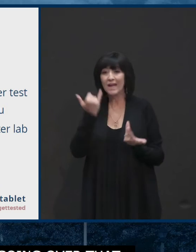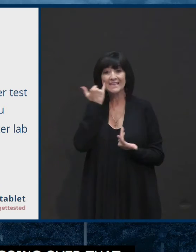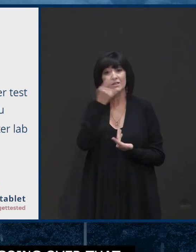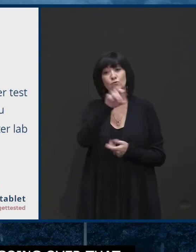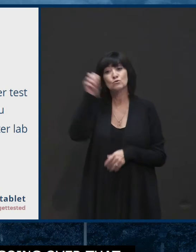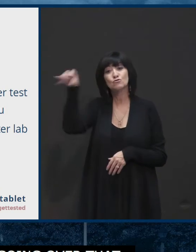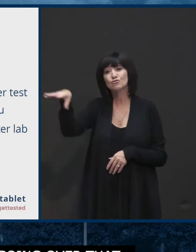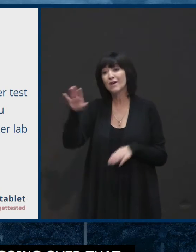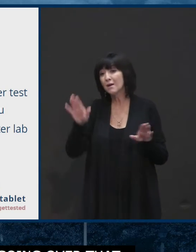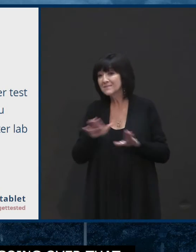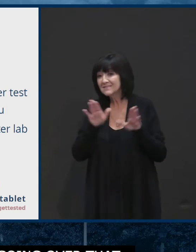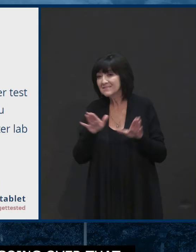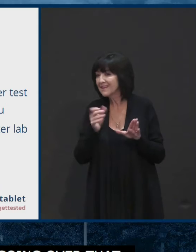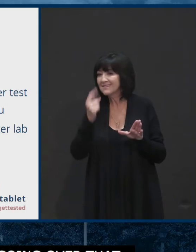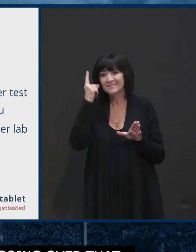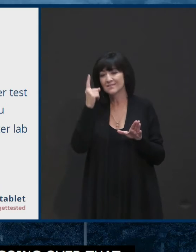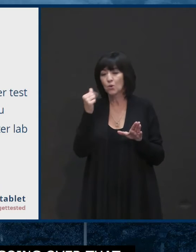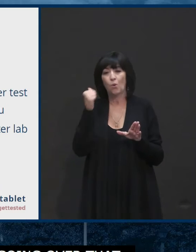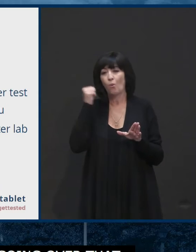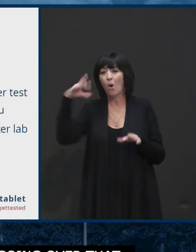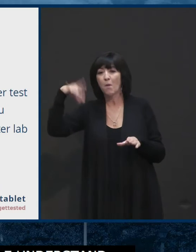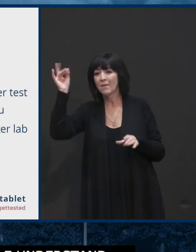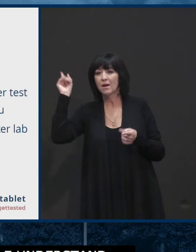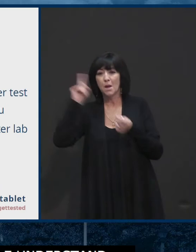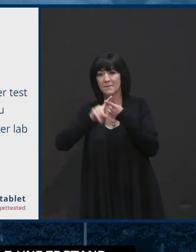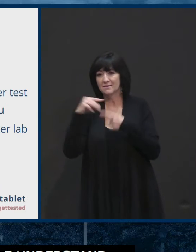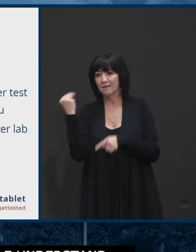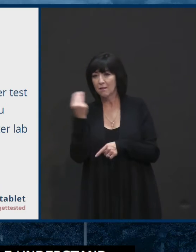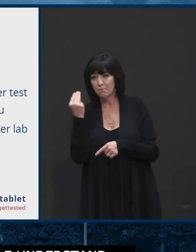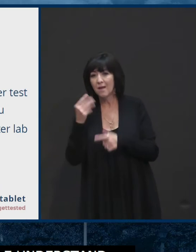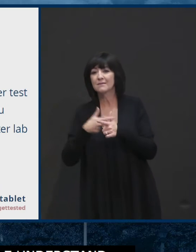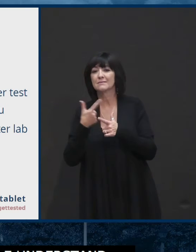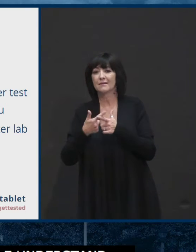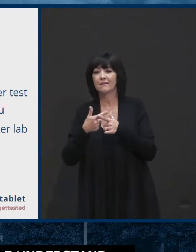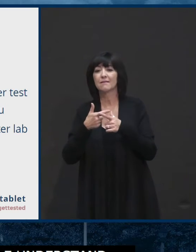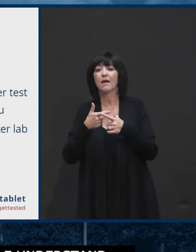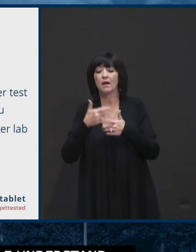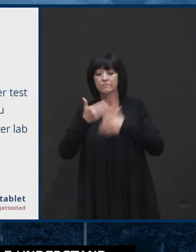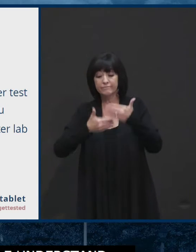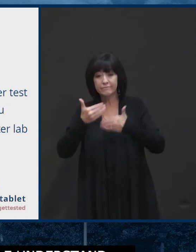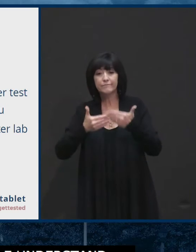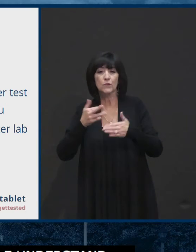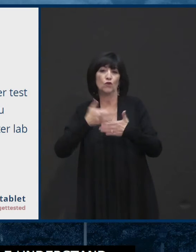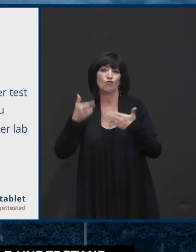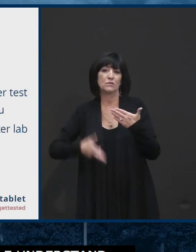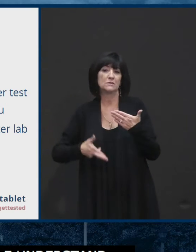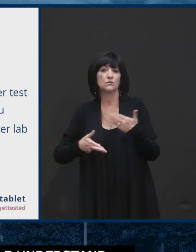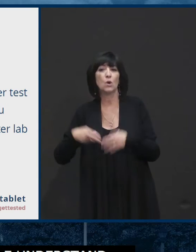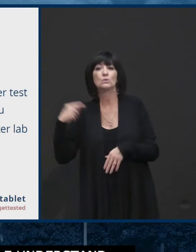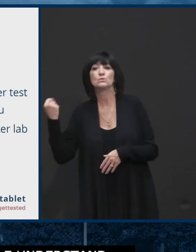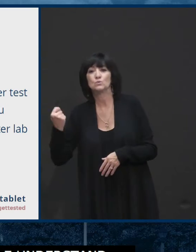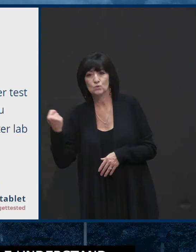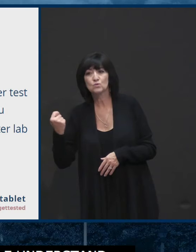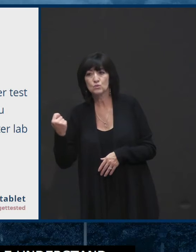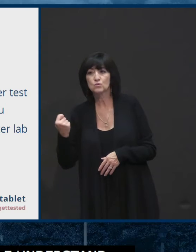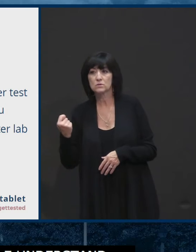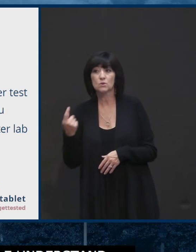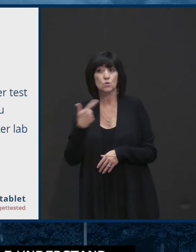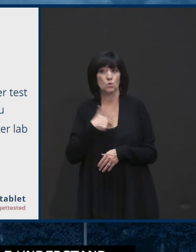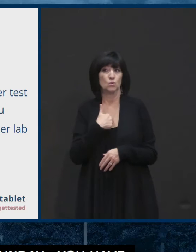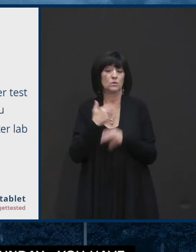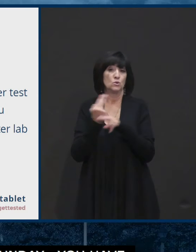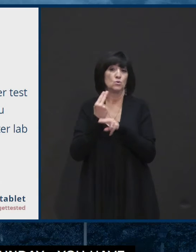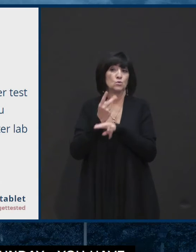night, it's not going to get picked up till the end of the day Monday. They won't have it Tuesday. So we have to work that in there. We've been using this for the schools